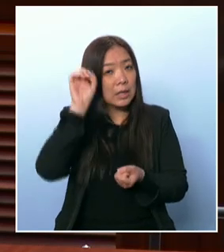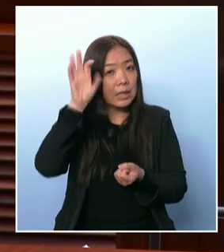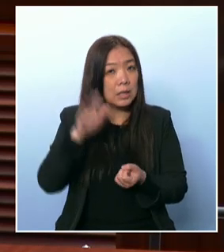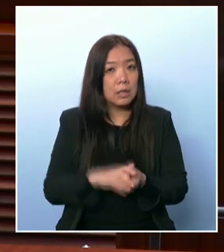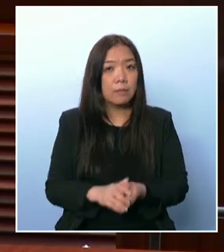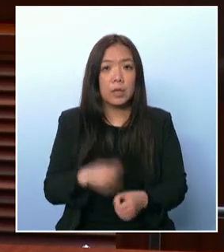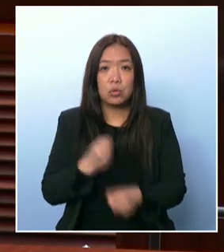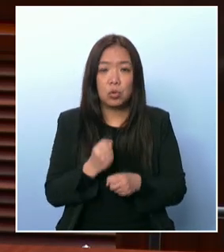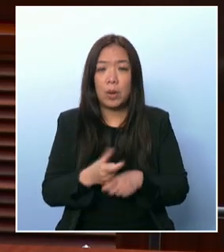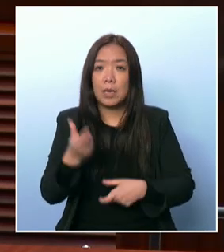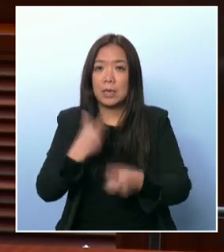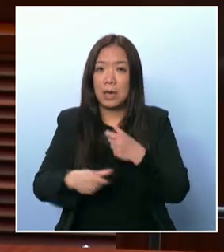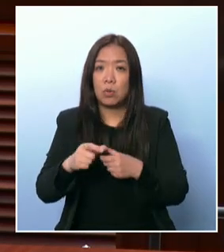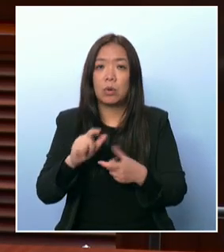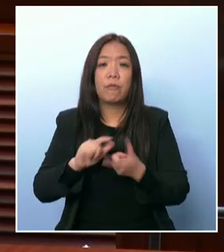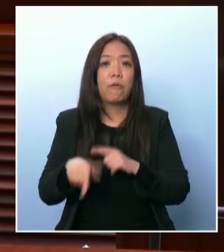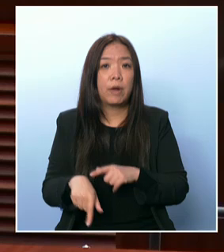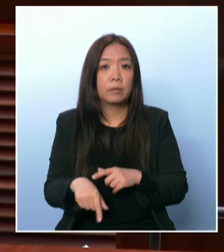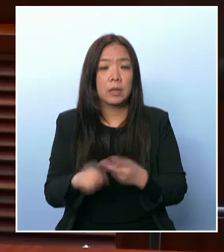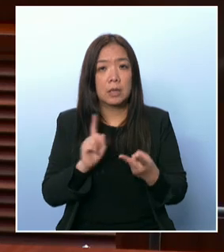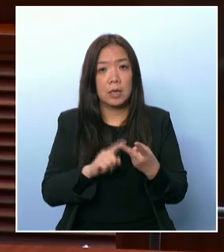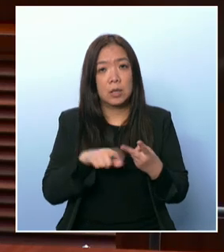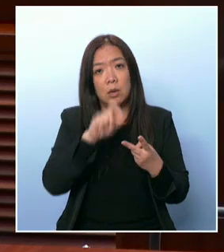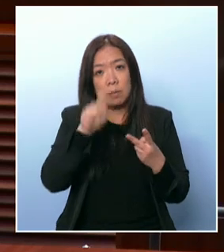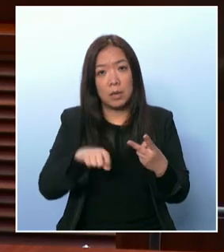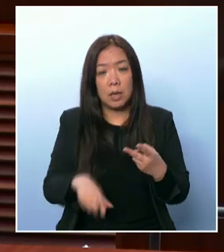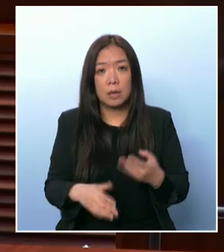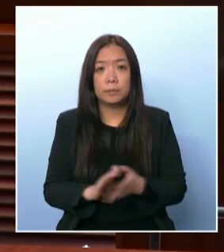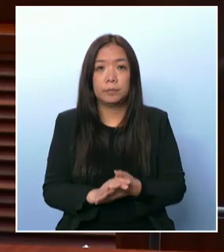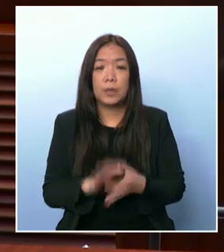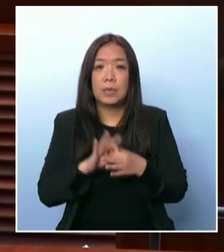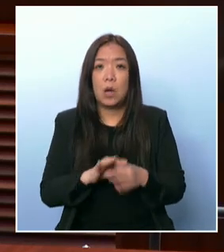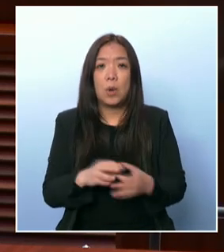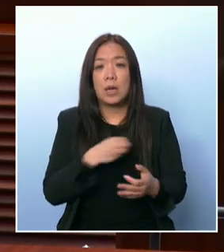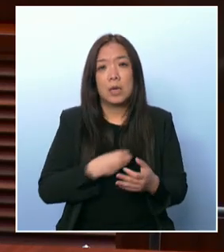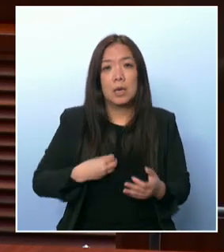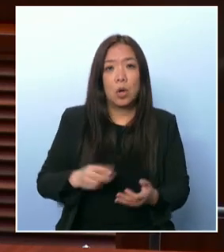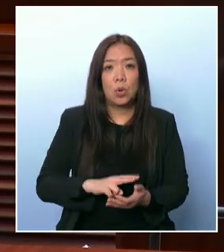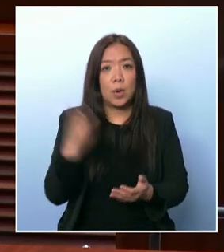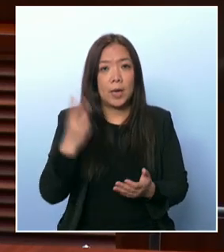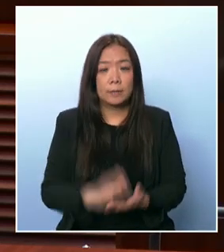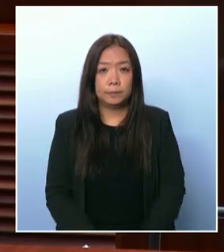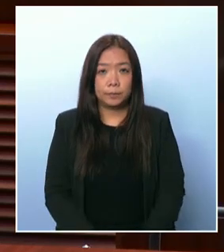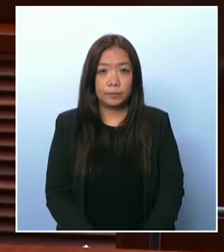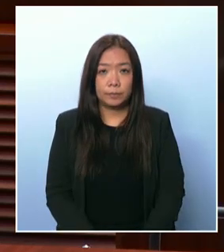world. So we will accept our proposal to establish a trading platform for Chinese medicine in Hong Kong. Second,